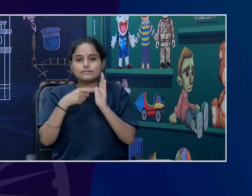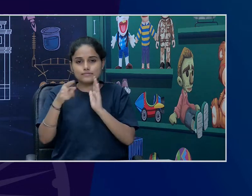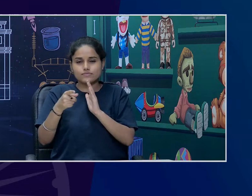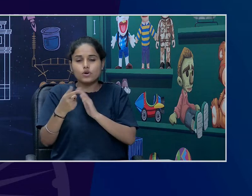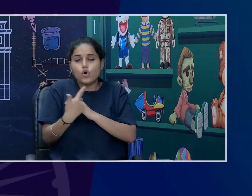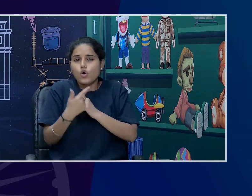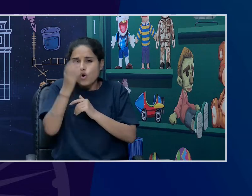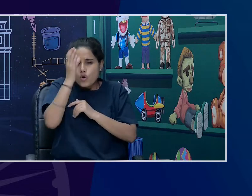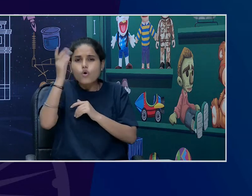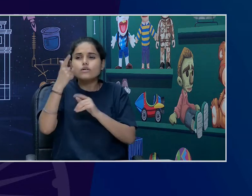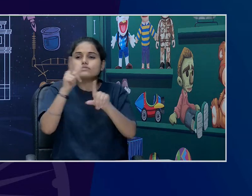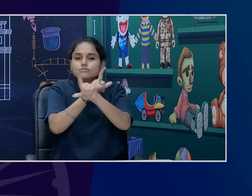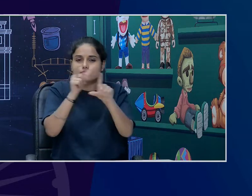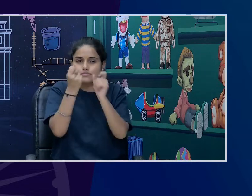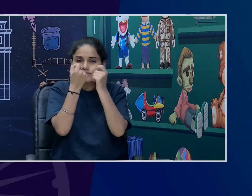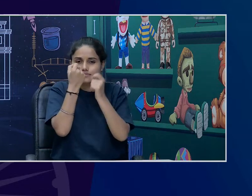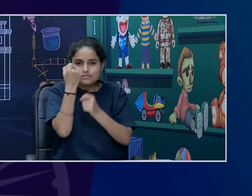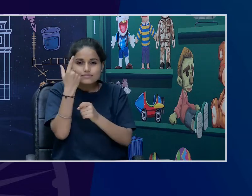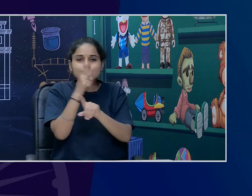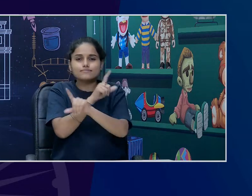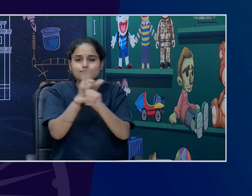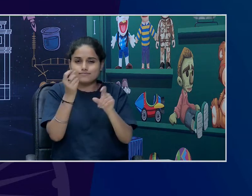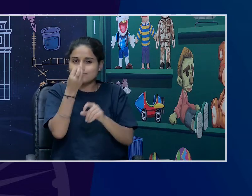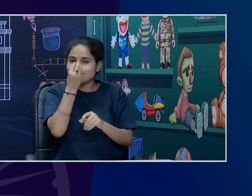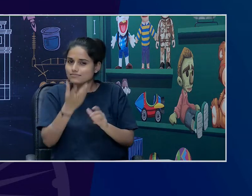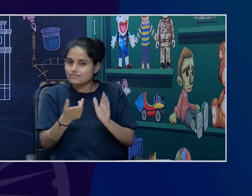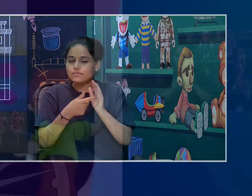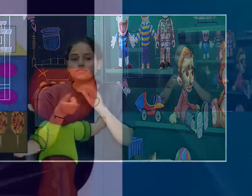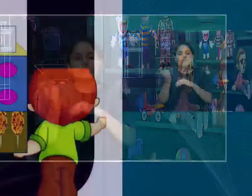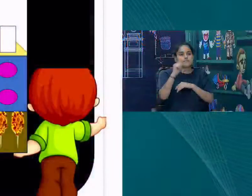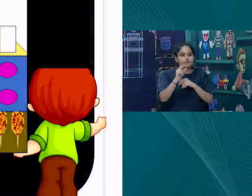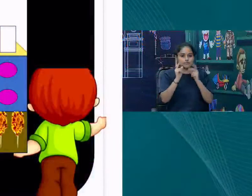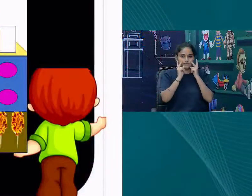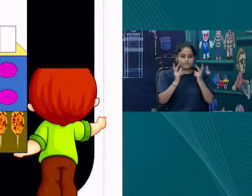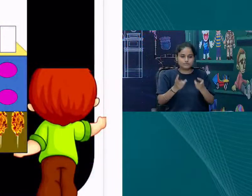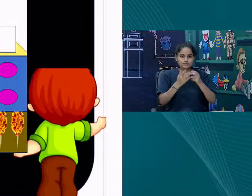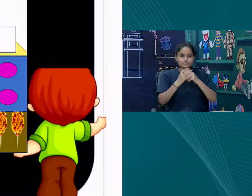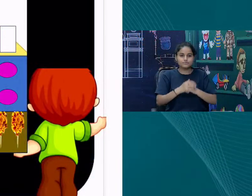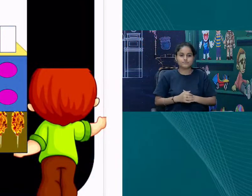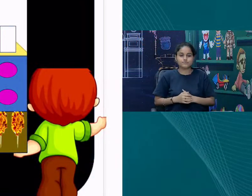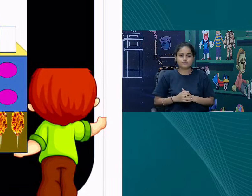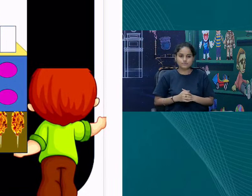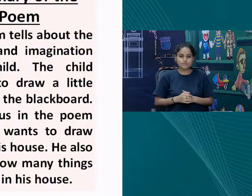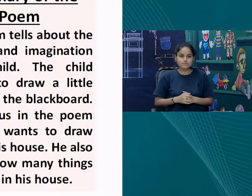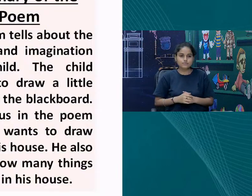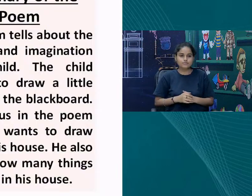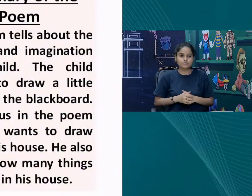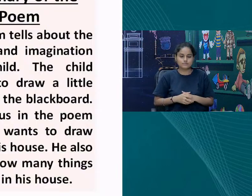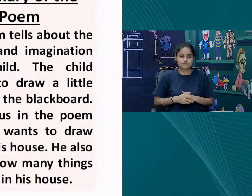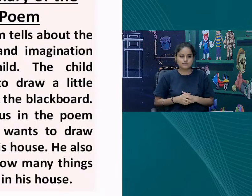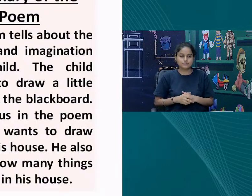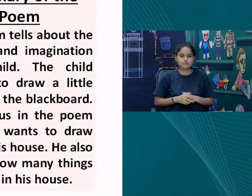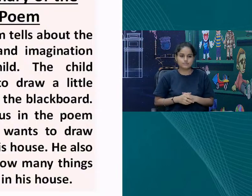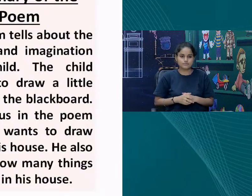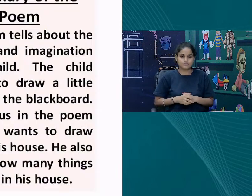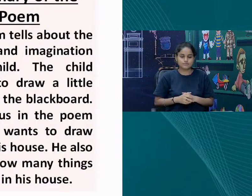the concept as well. Correct. So let's go forward with the session. Yeah, sure.